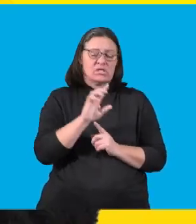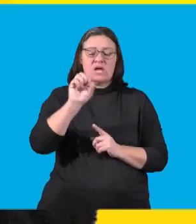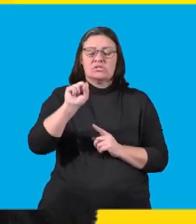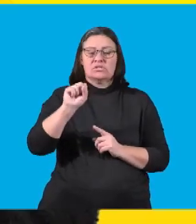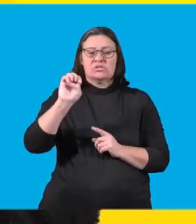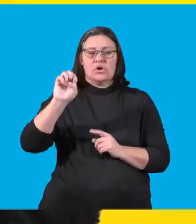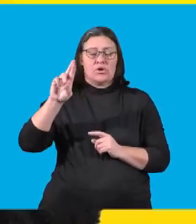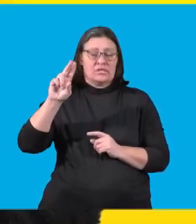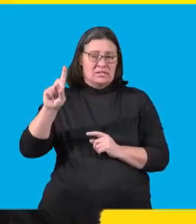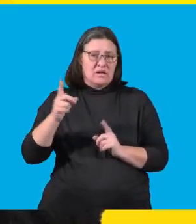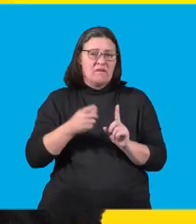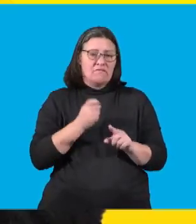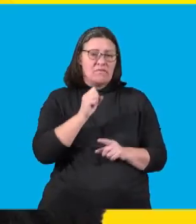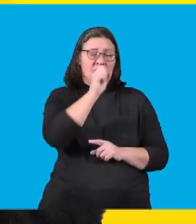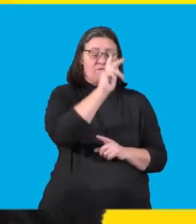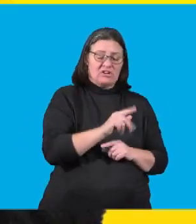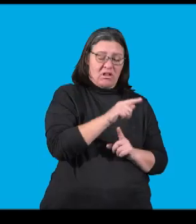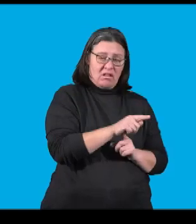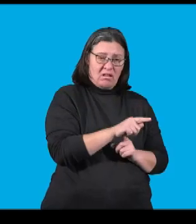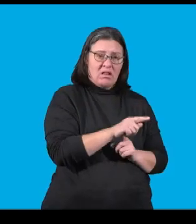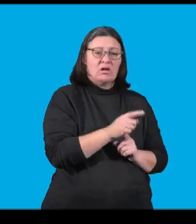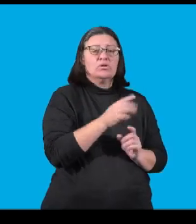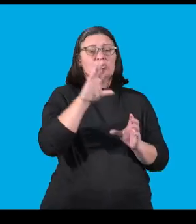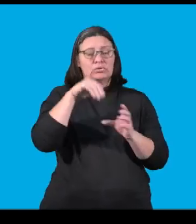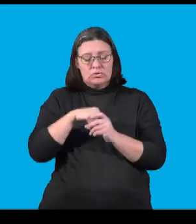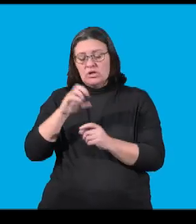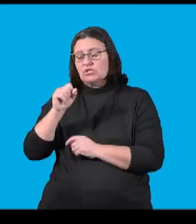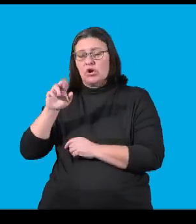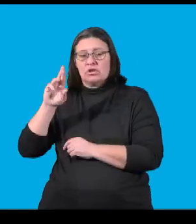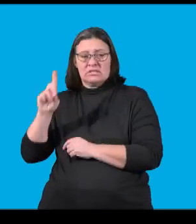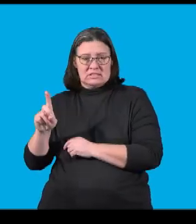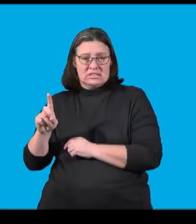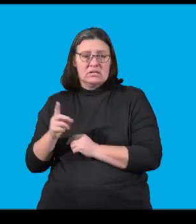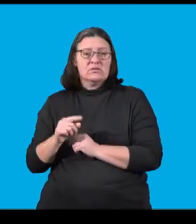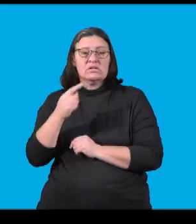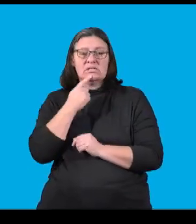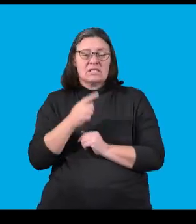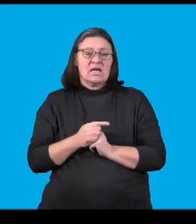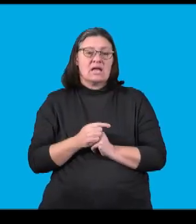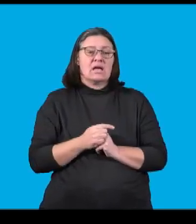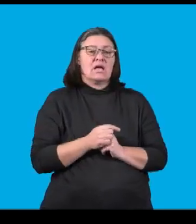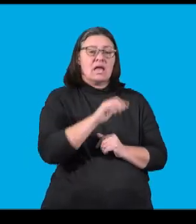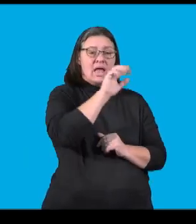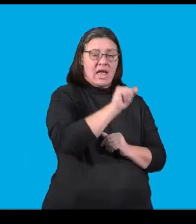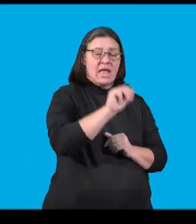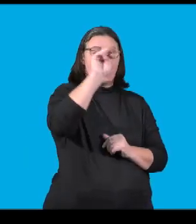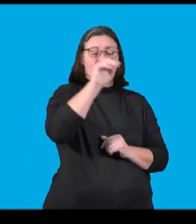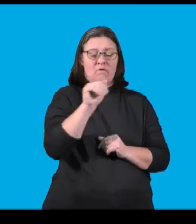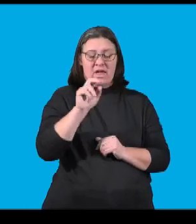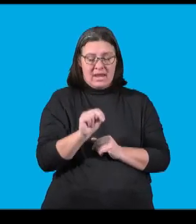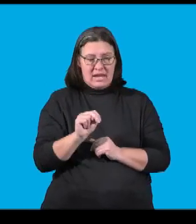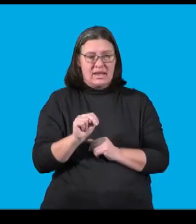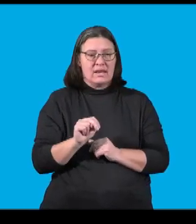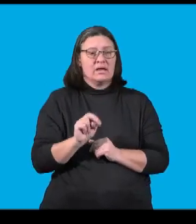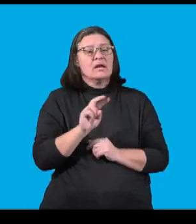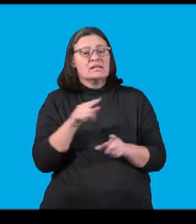is what a surd is. If I want to change from a fractional exponent into a surd, have a look at this. We say if I've got a to the power